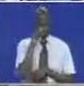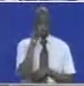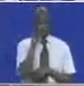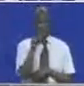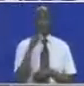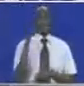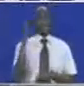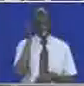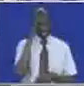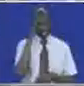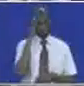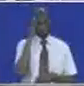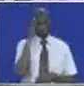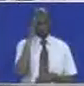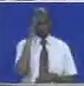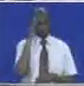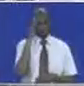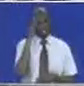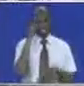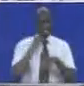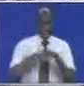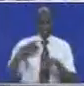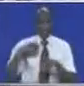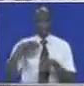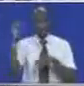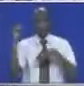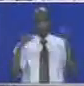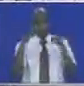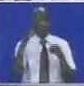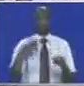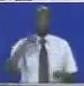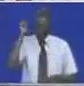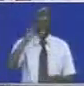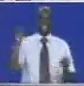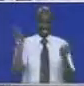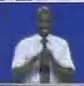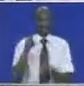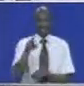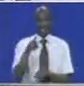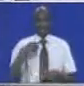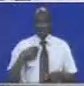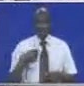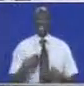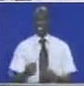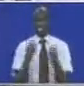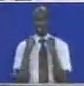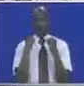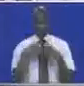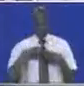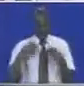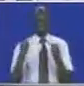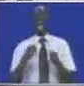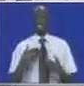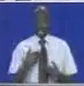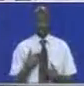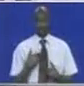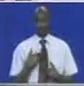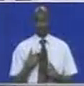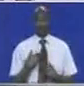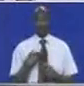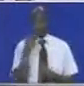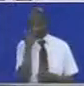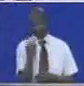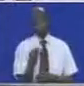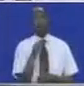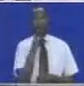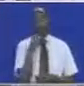knew wherever people go, I'm going. I was very courageous. I was really courageous, even as a small boy.